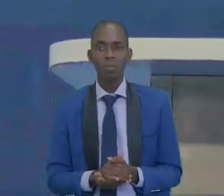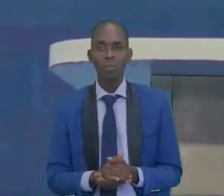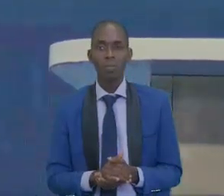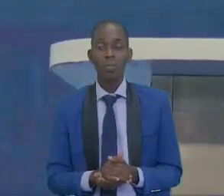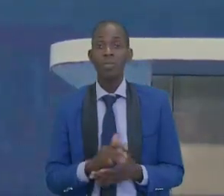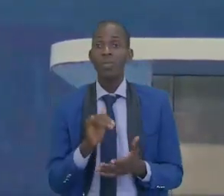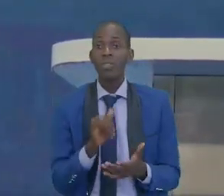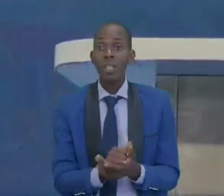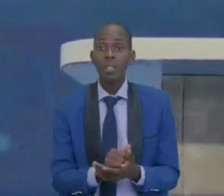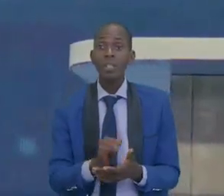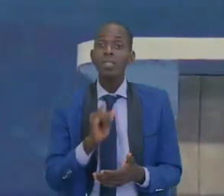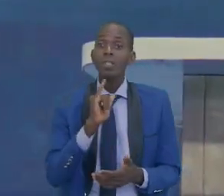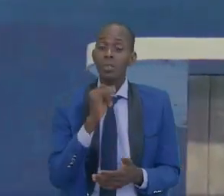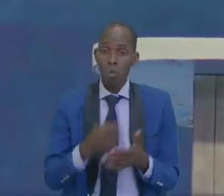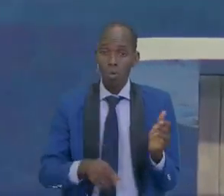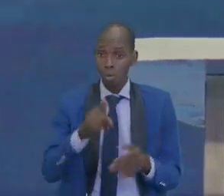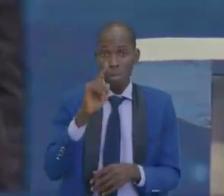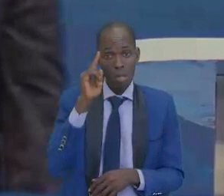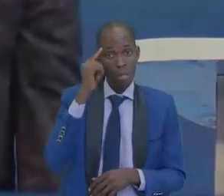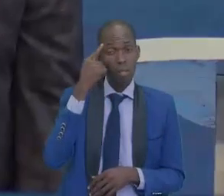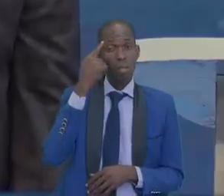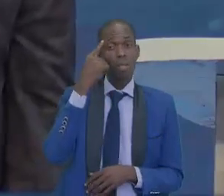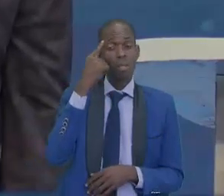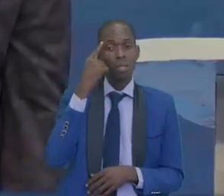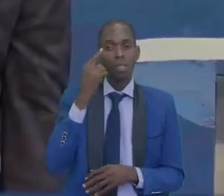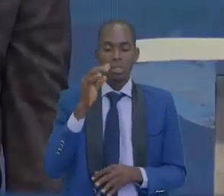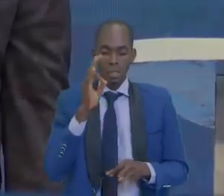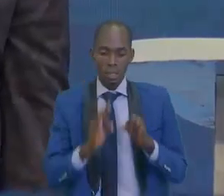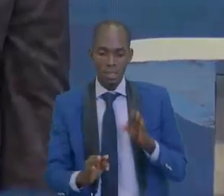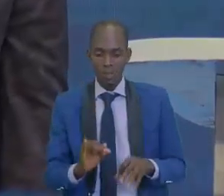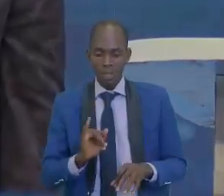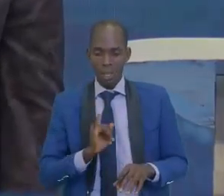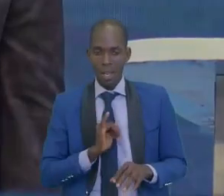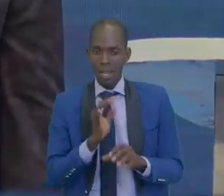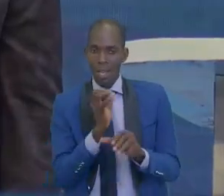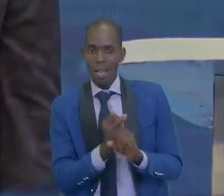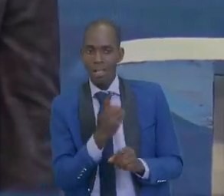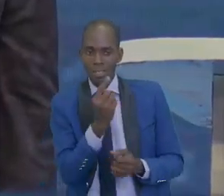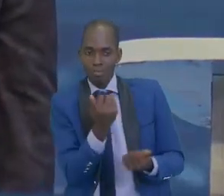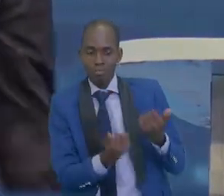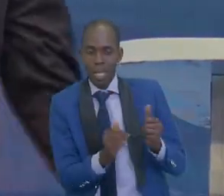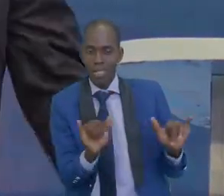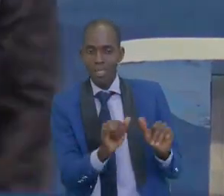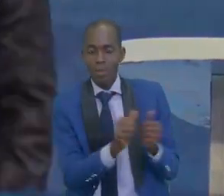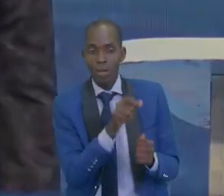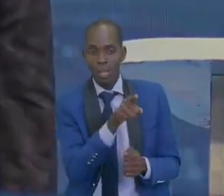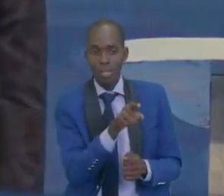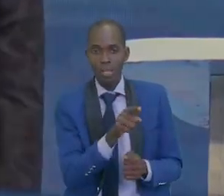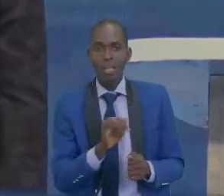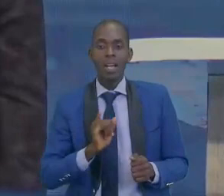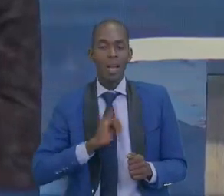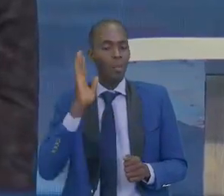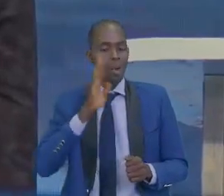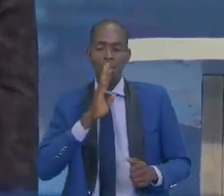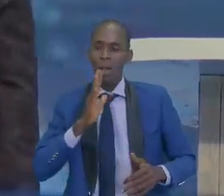That is what we think. If I have the car he has, I'll be joyful and